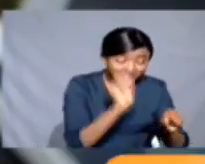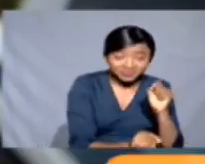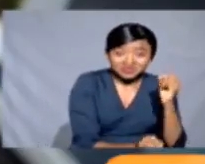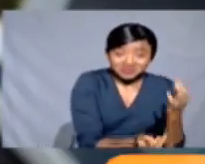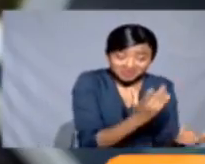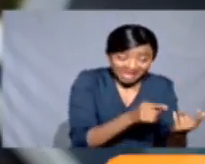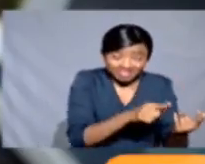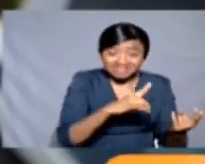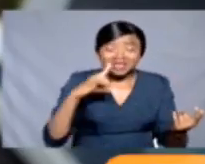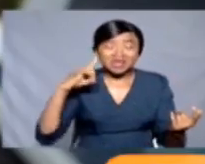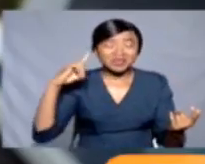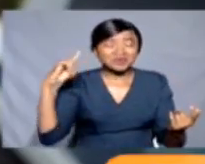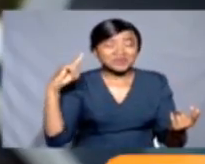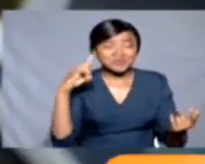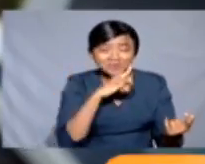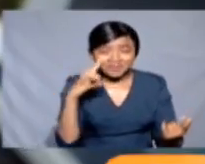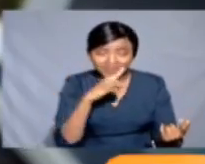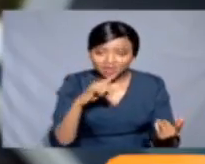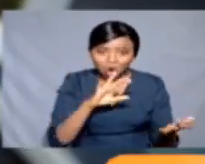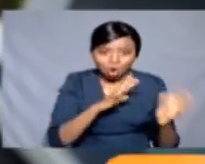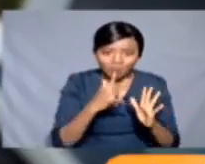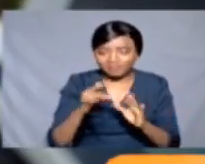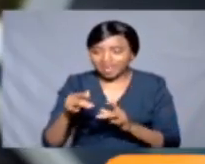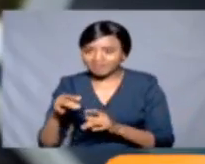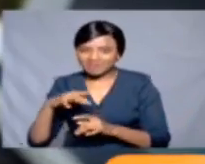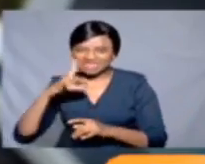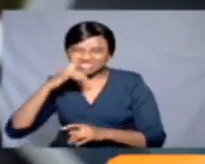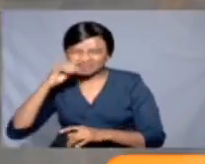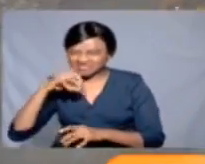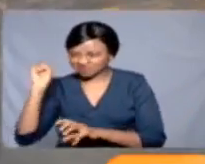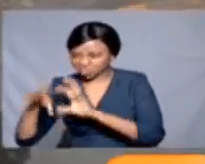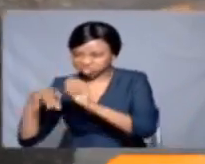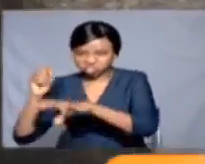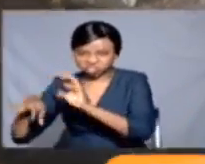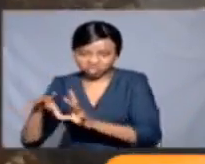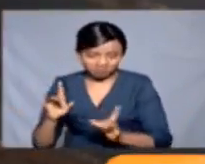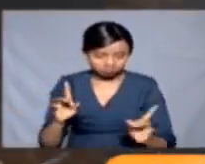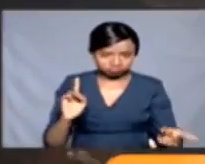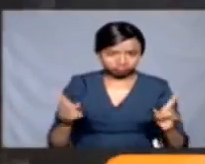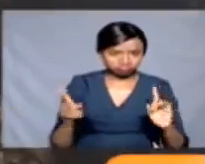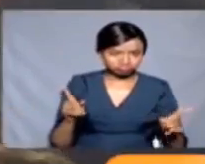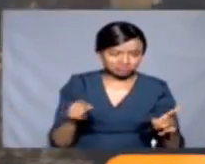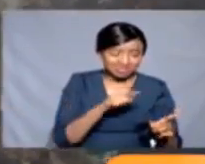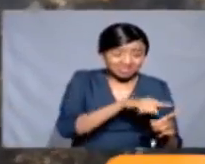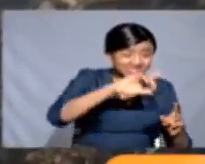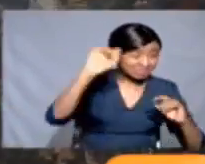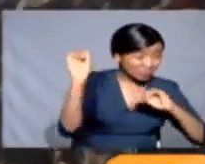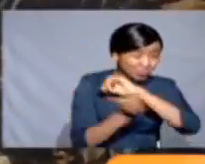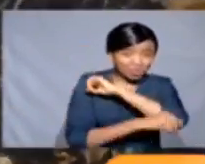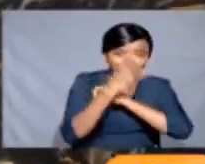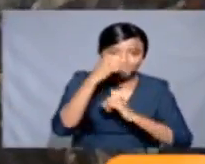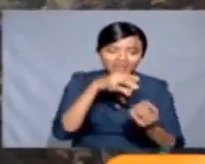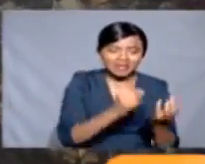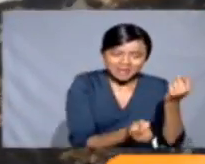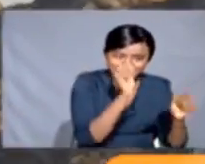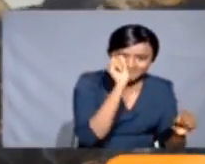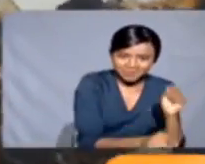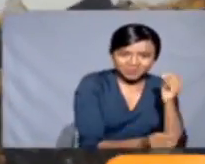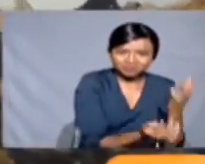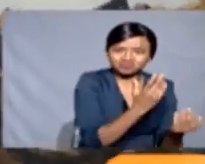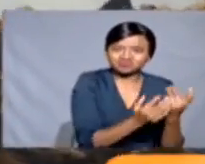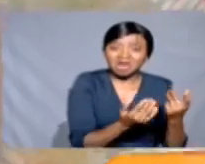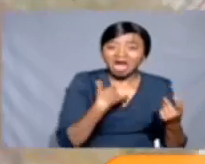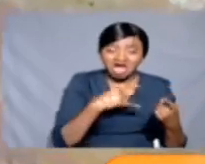waste, you know, in mountains. Because when you burn waste, especially waste that is mixed, it has